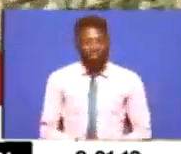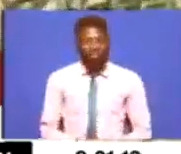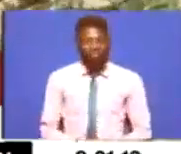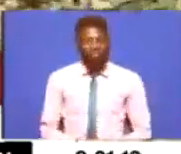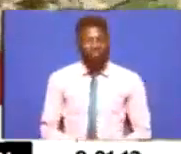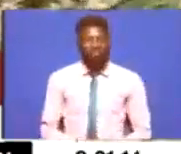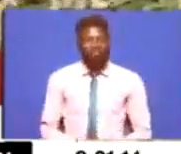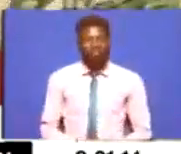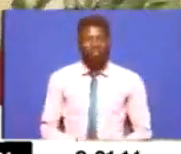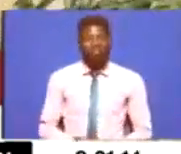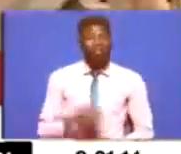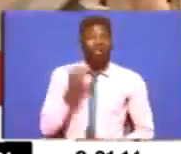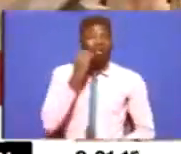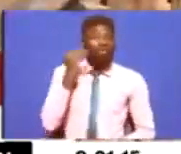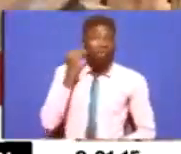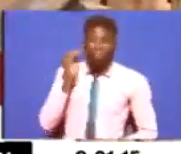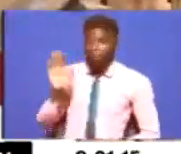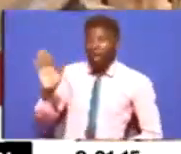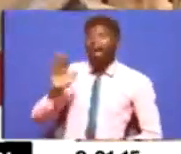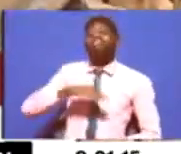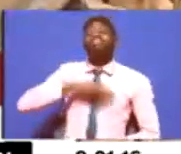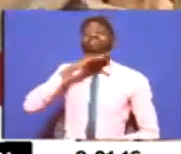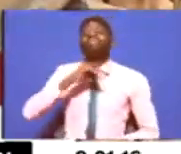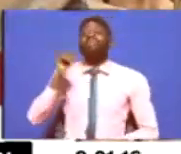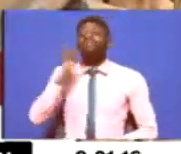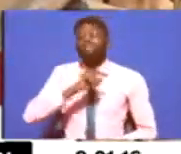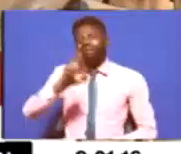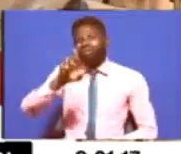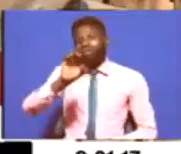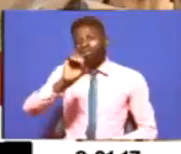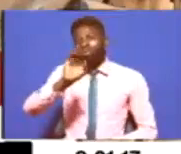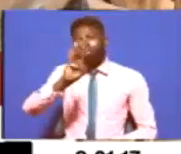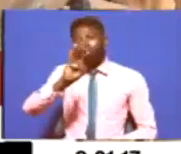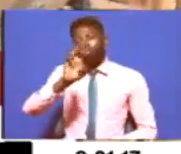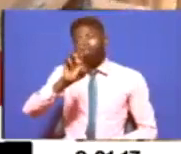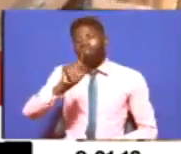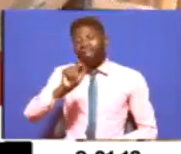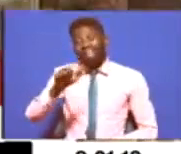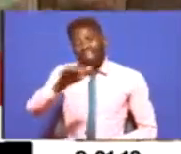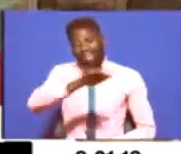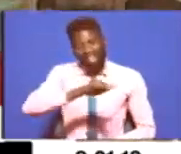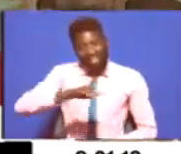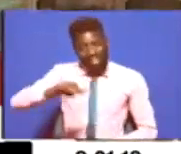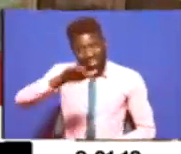At the home of the late Robert Lokitar in Marigat area of Baringo North, Baringo County,